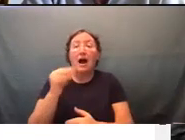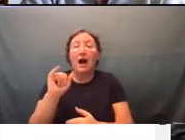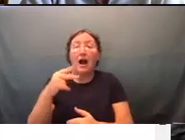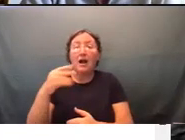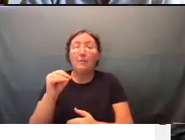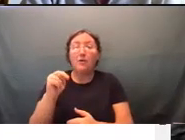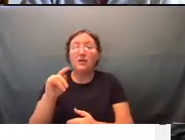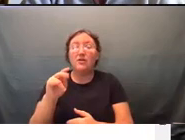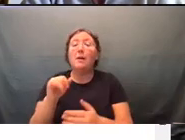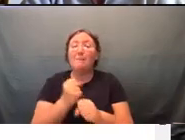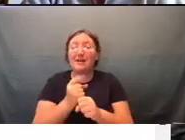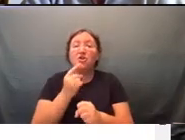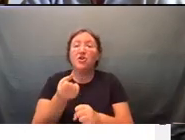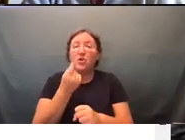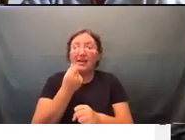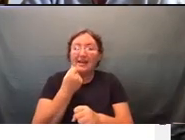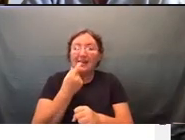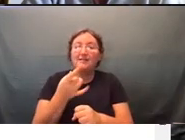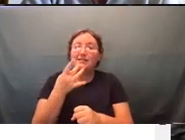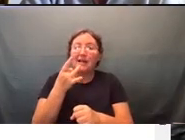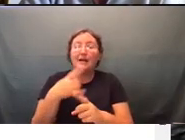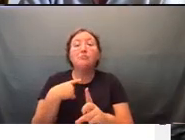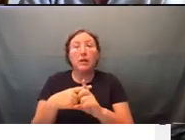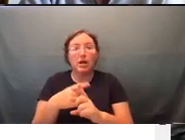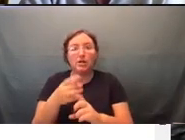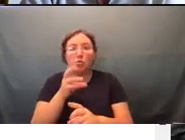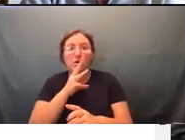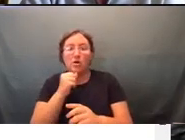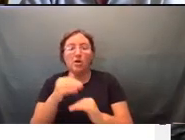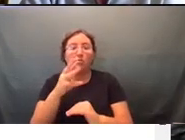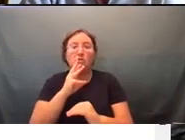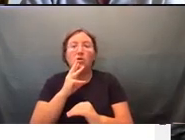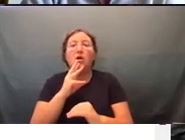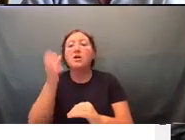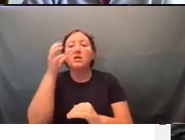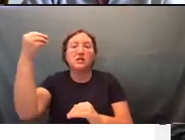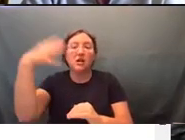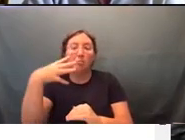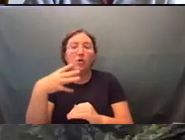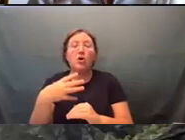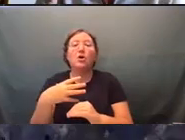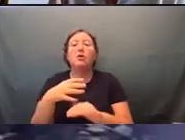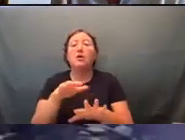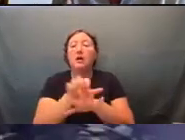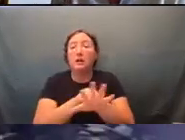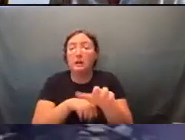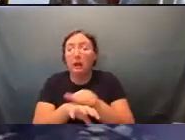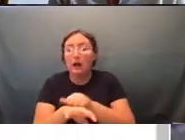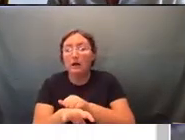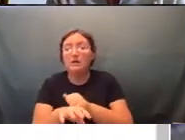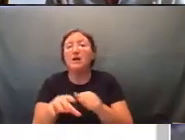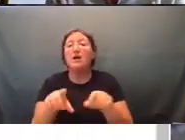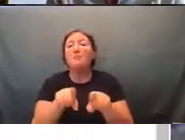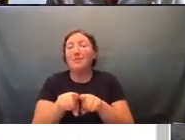eating. Sunburn, we're bringing some gloves we'll need later on. We are cognizant of altitude